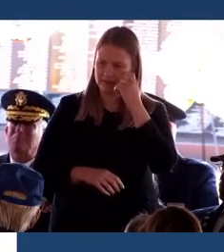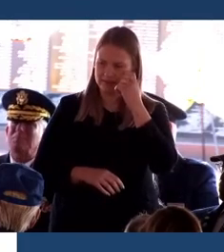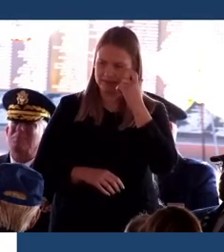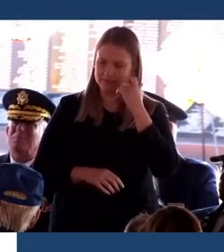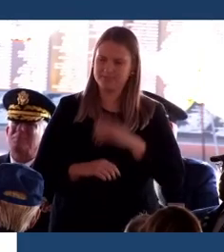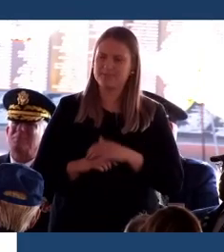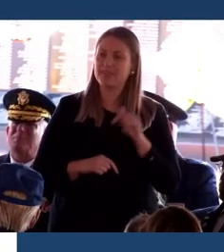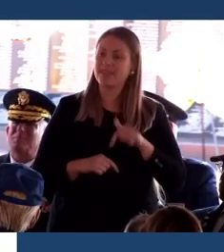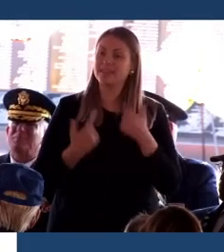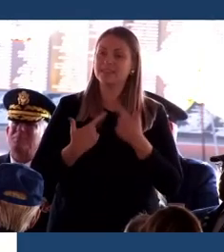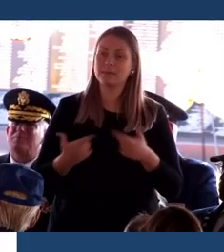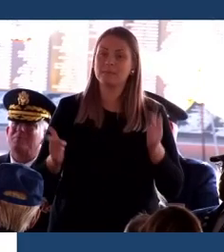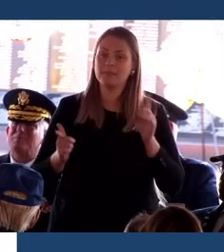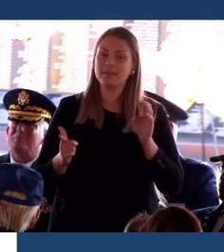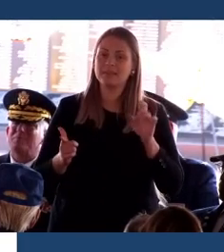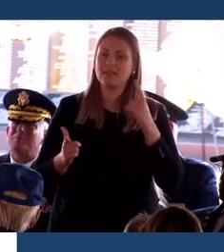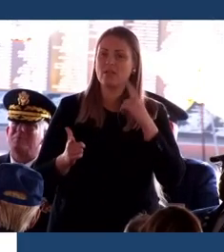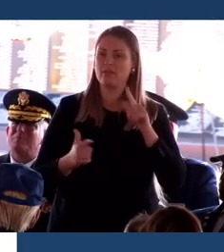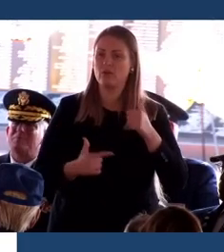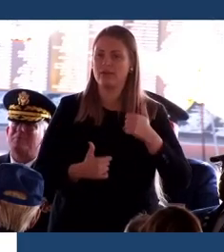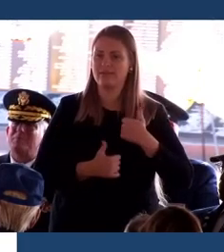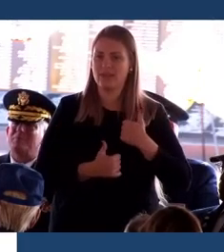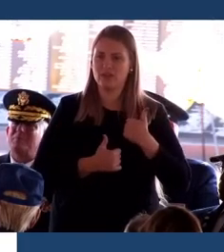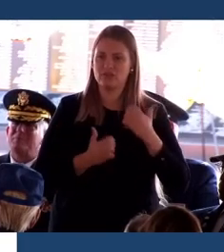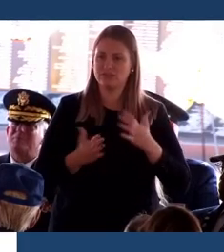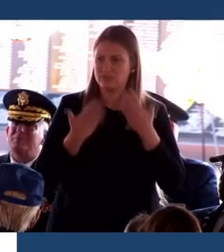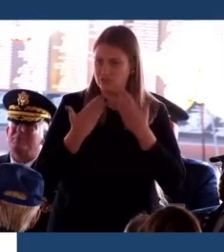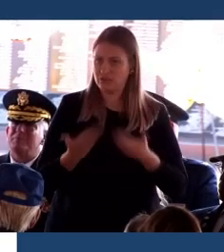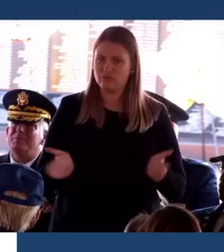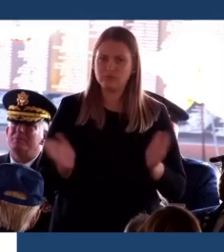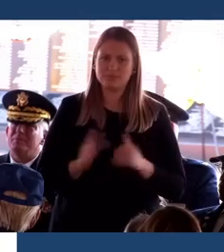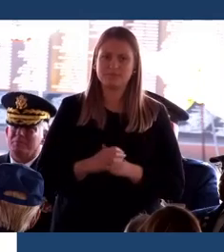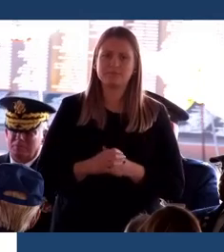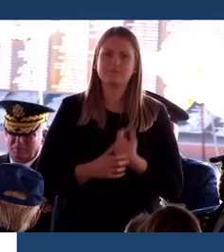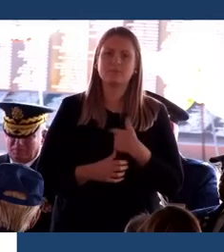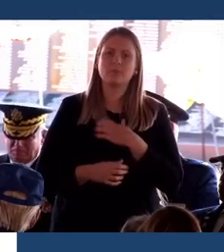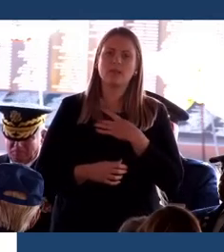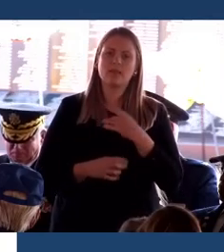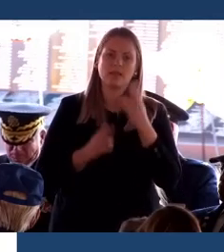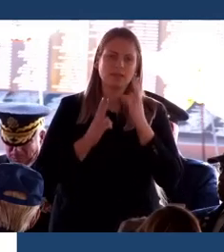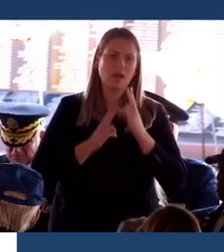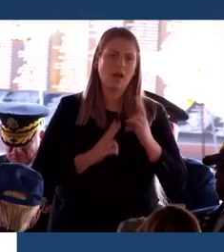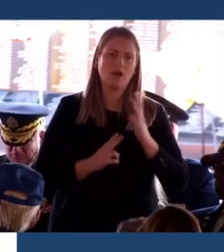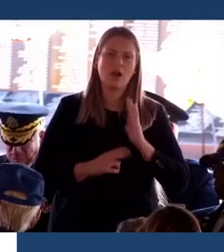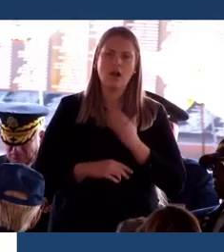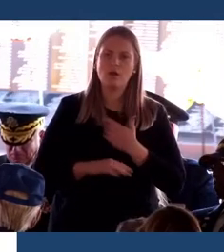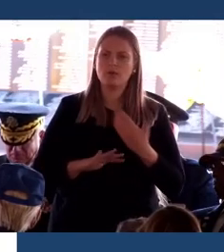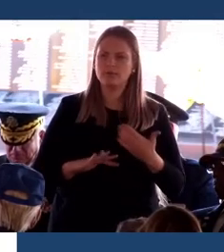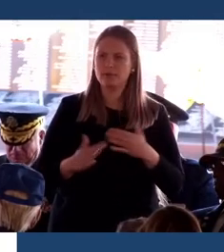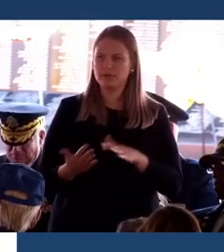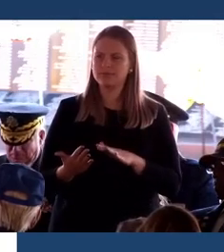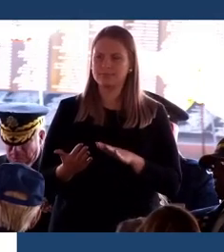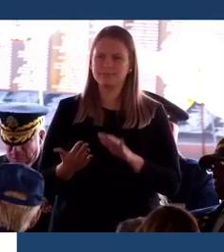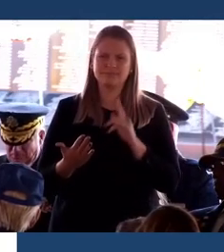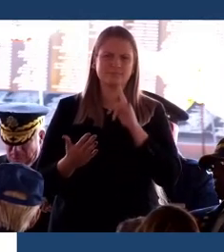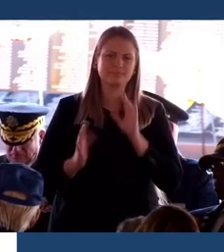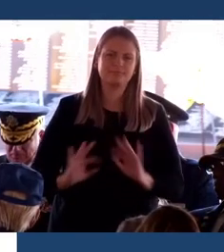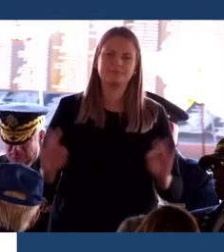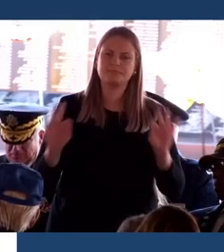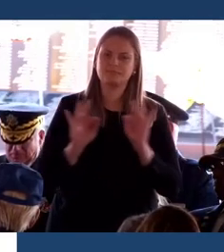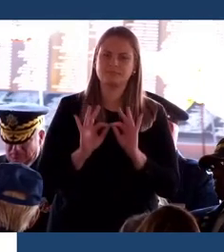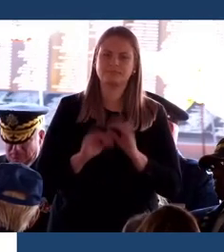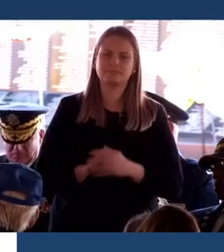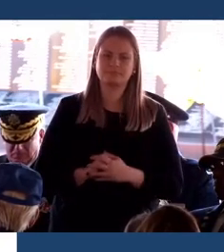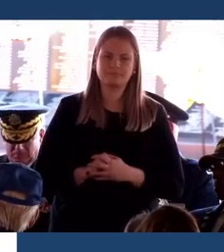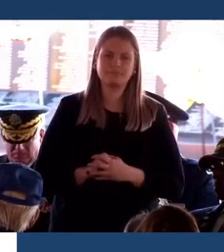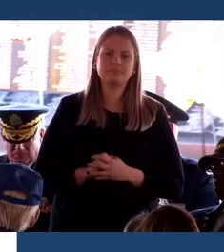This is a big deal for veterans in general, right? We like to honor our fallen, and that's very, very important. But today